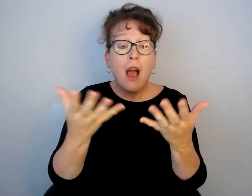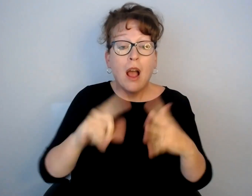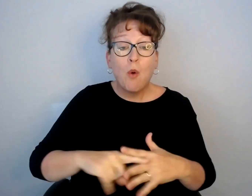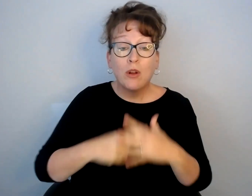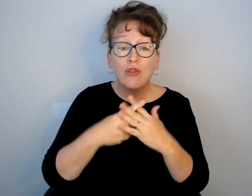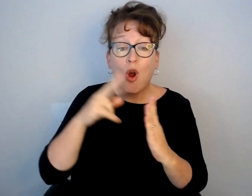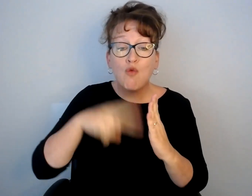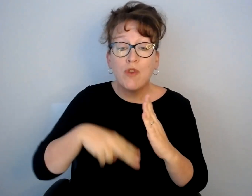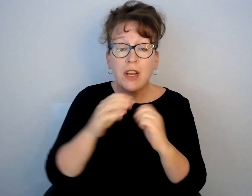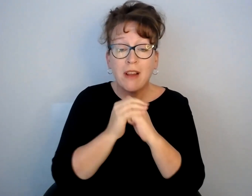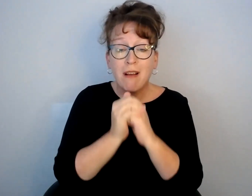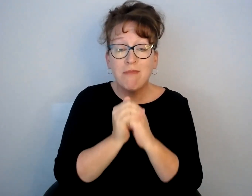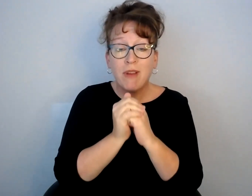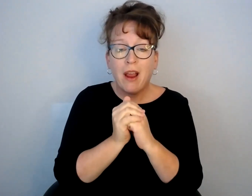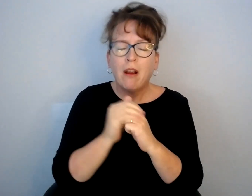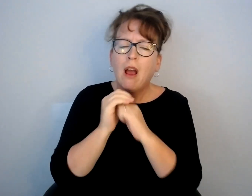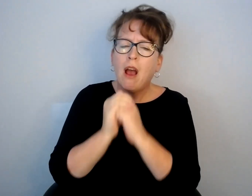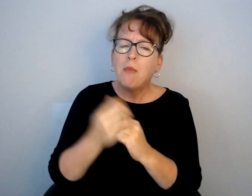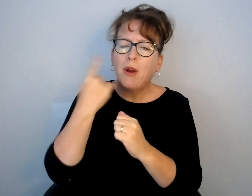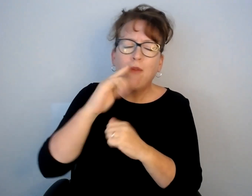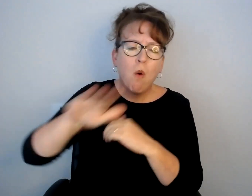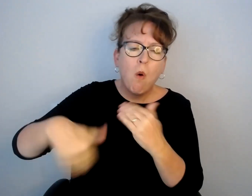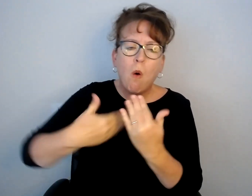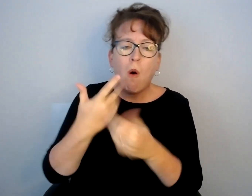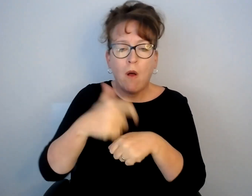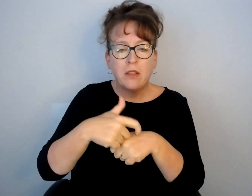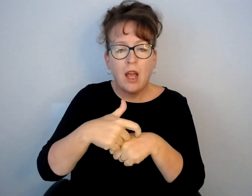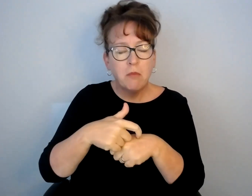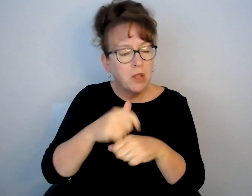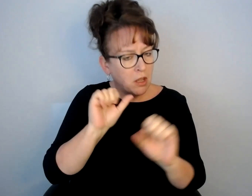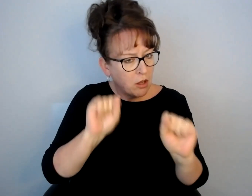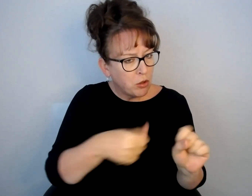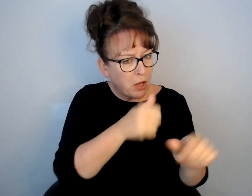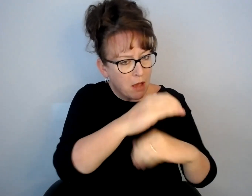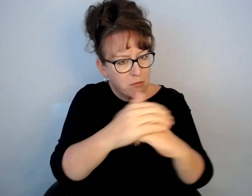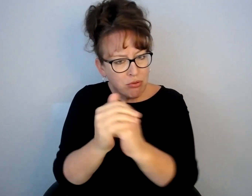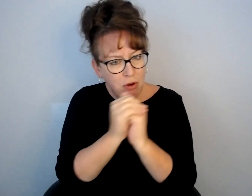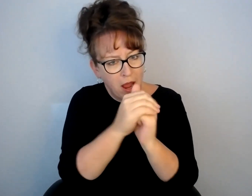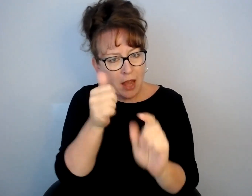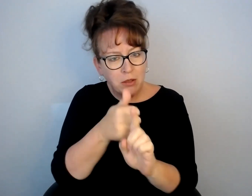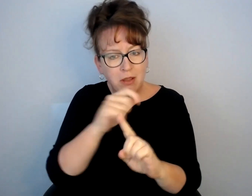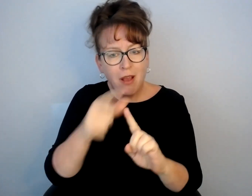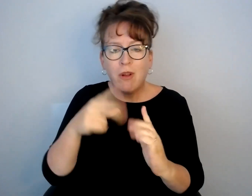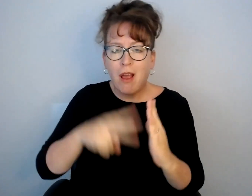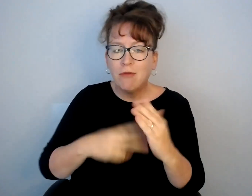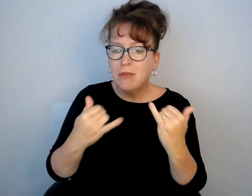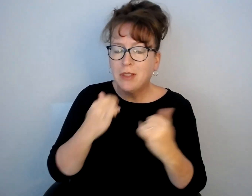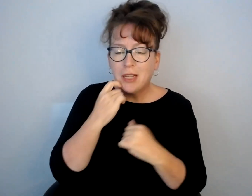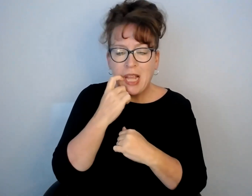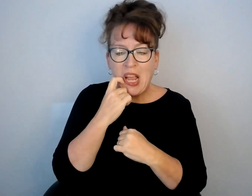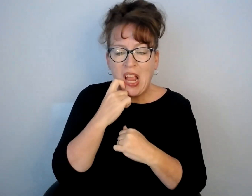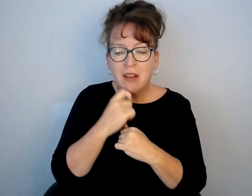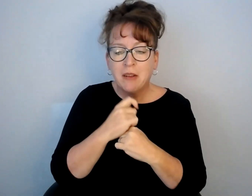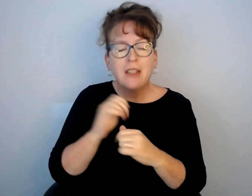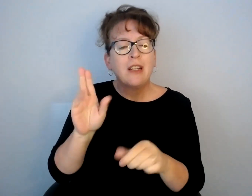Pion Tamwonk, a prayer for every time. You can feel free to pray in your own way as well as I read this prayer. Manak ka